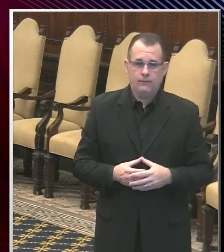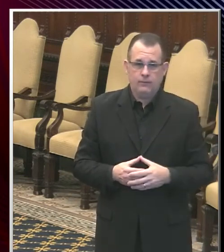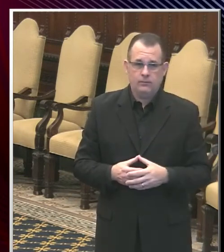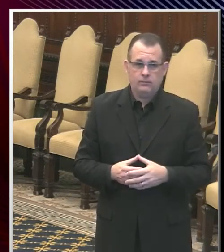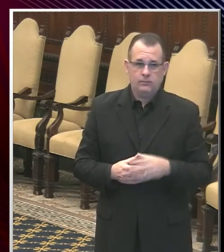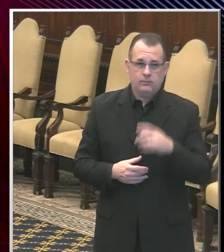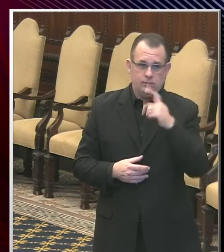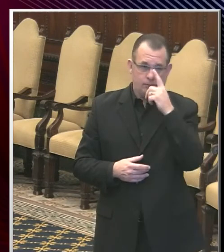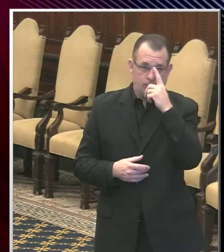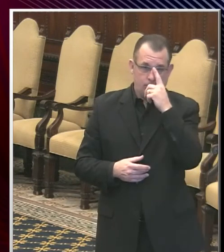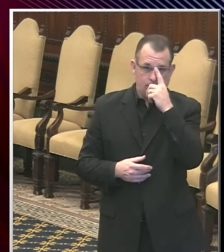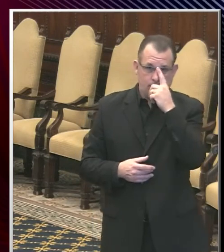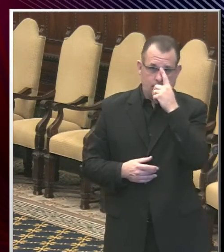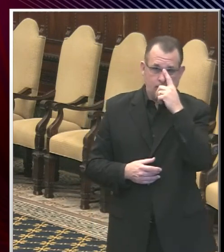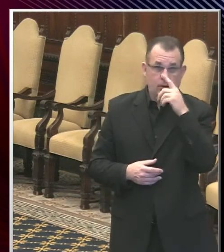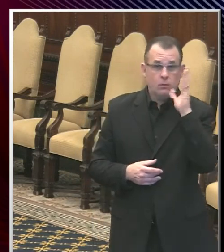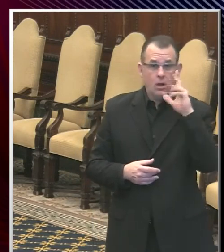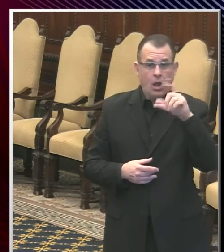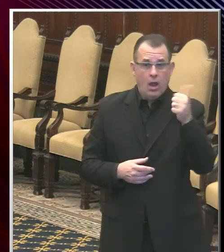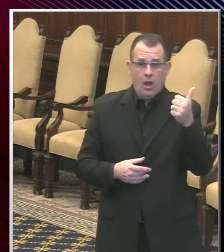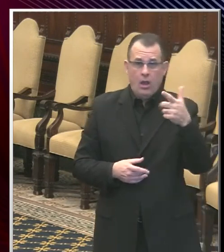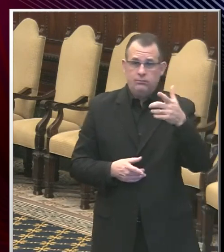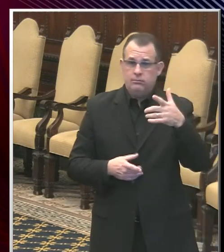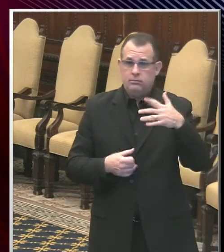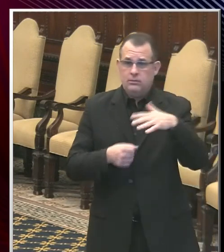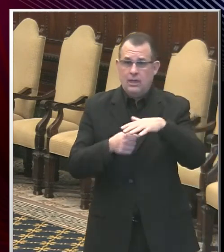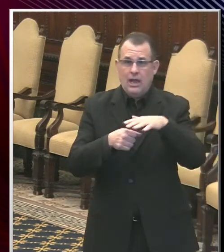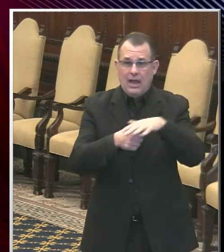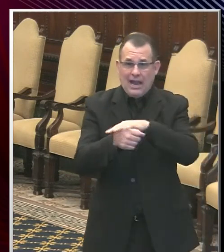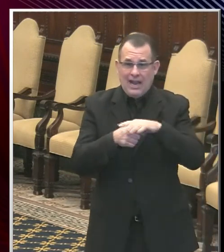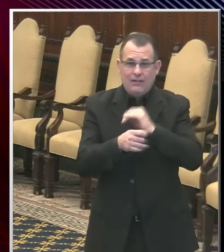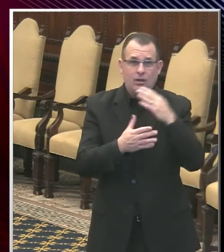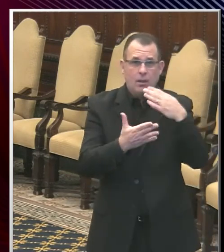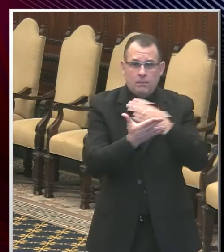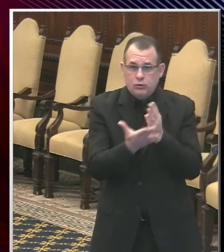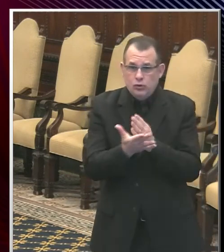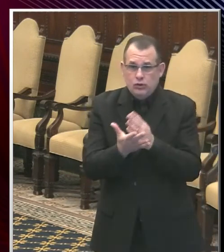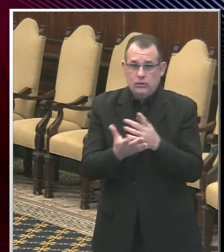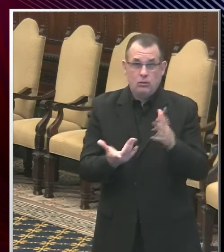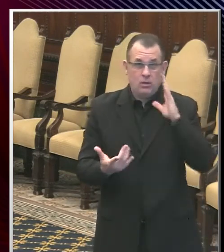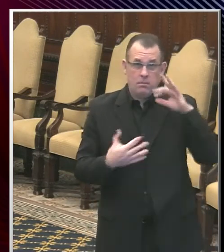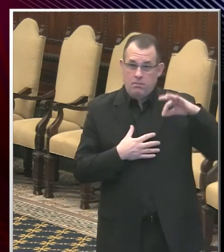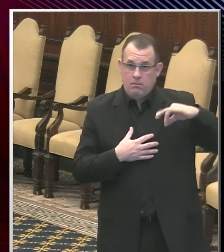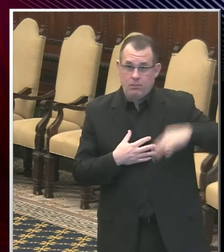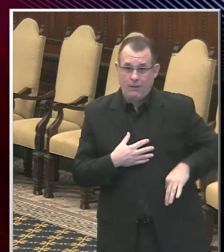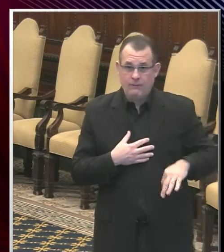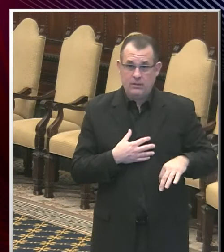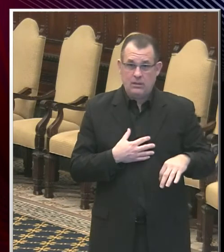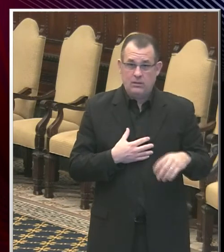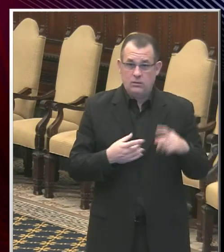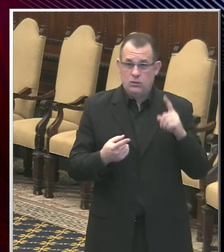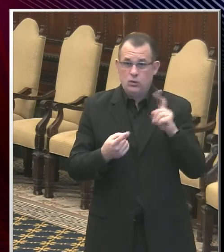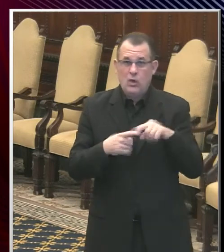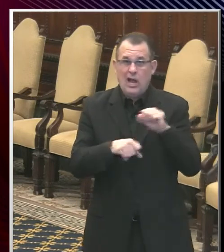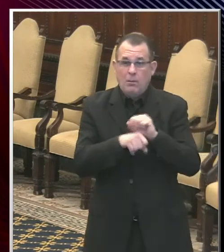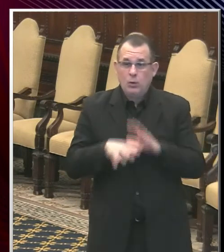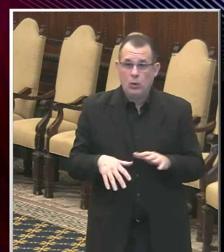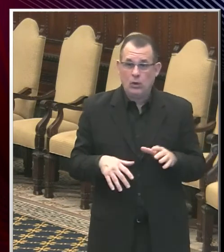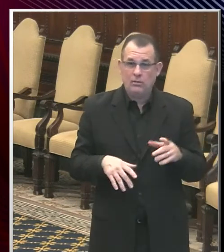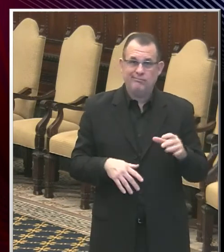earlier, will any other areas of the budget or benefits that city employees enjoy, such